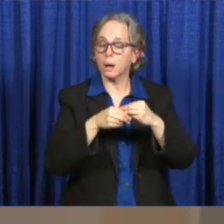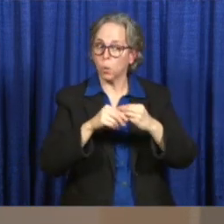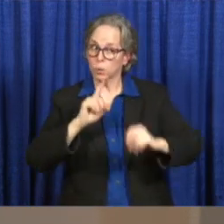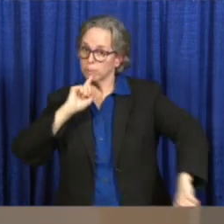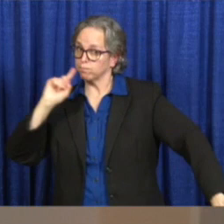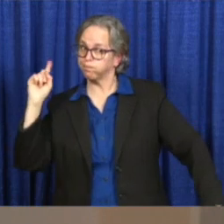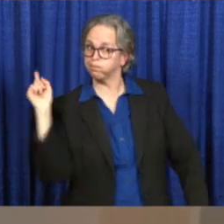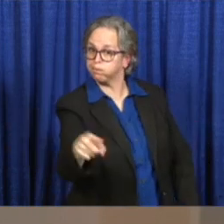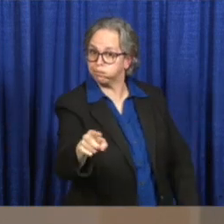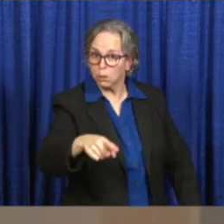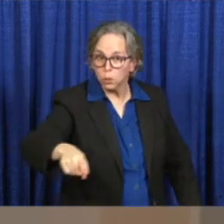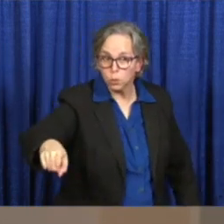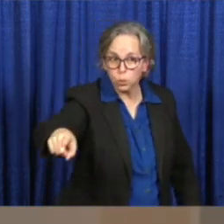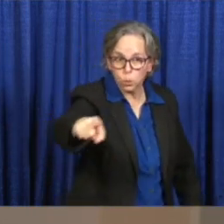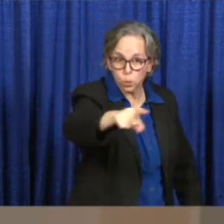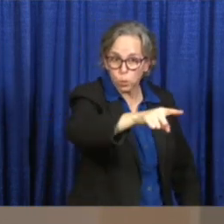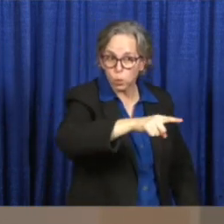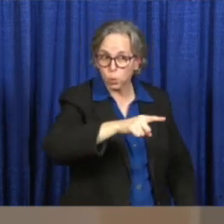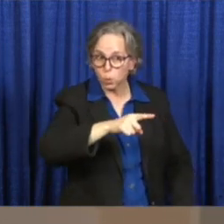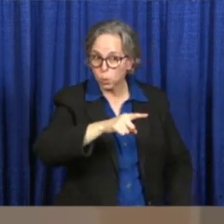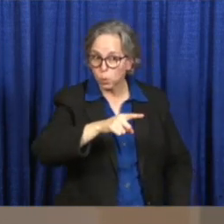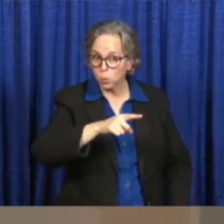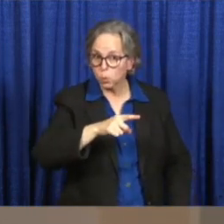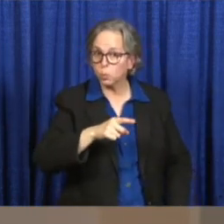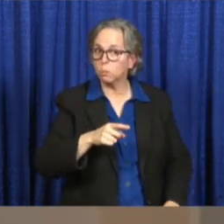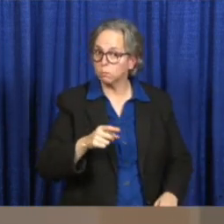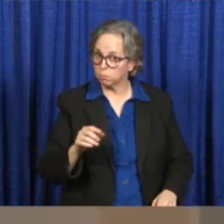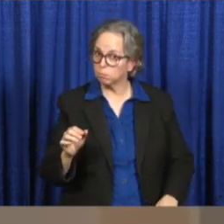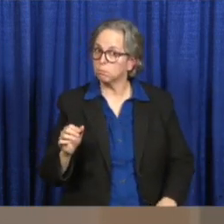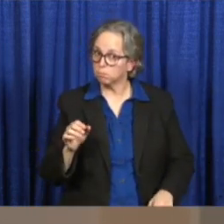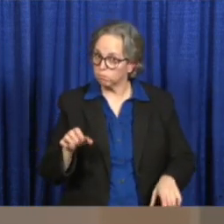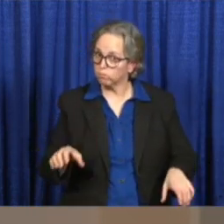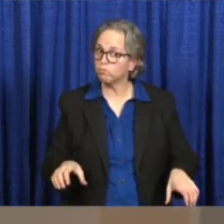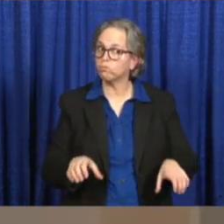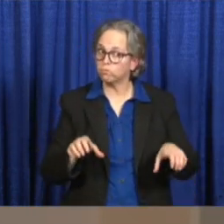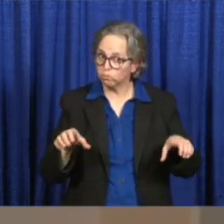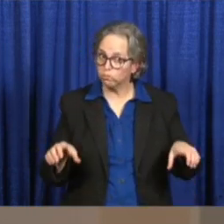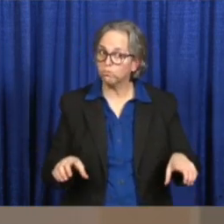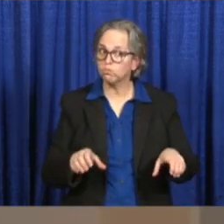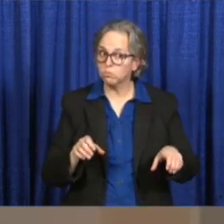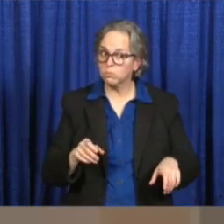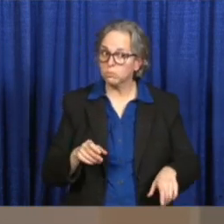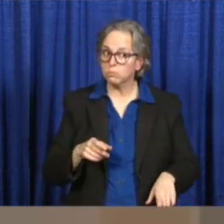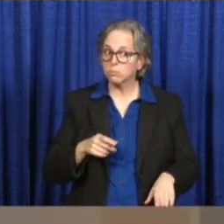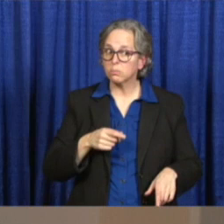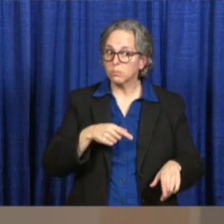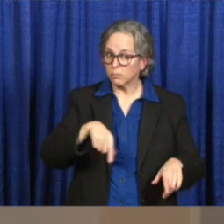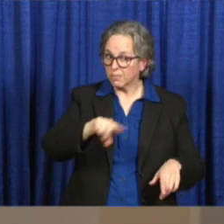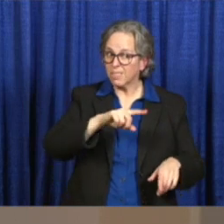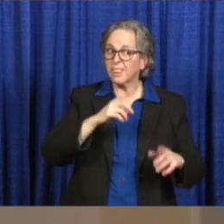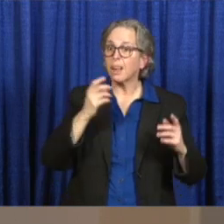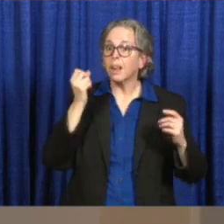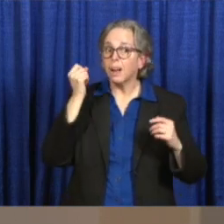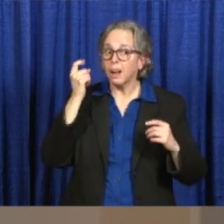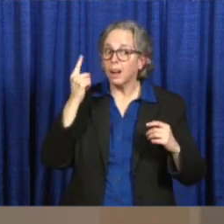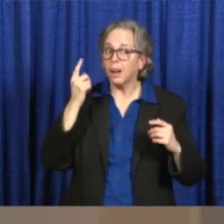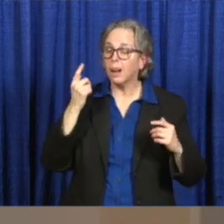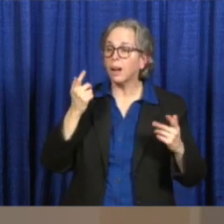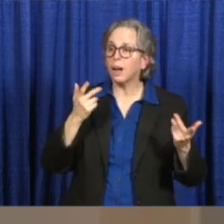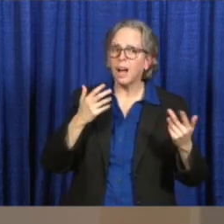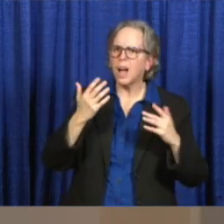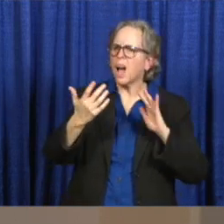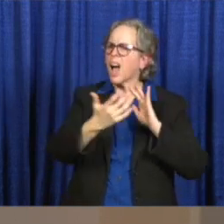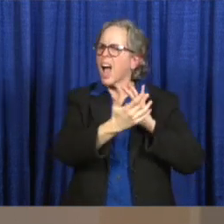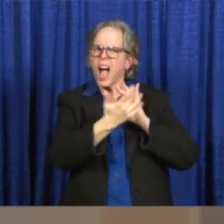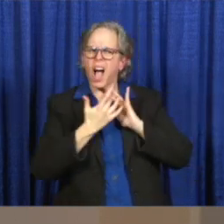the governor and the director's executive orders. But they've asked us to do something in return to talk to you. Because they